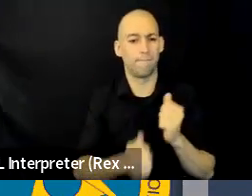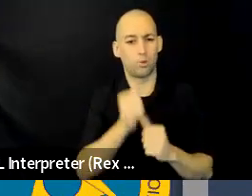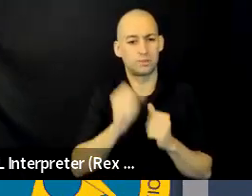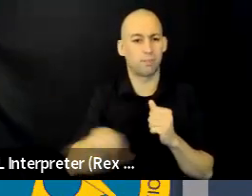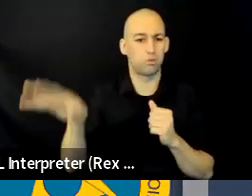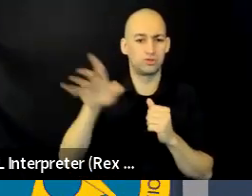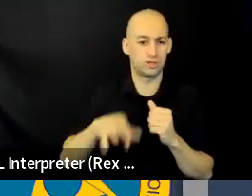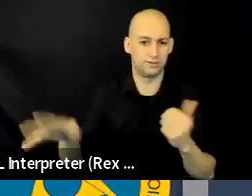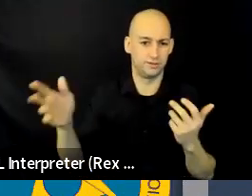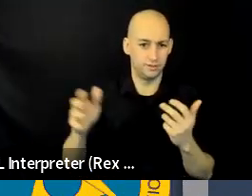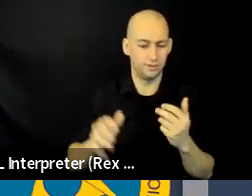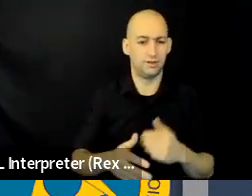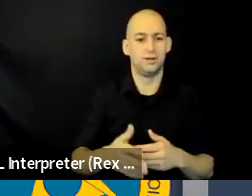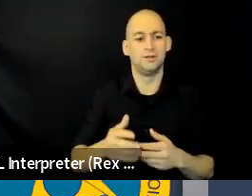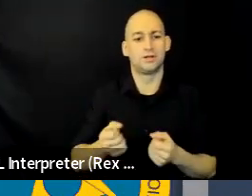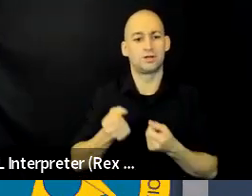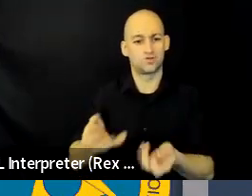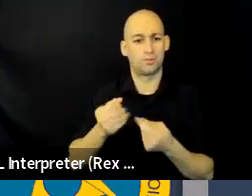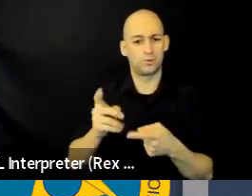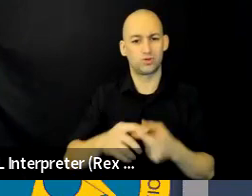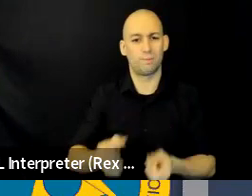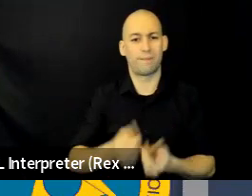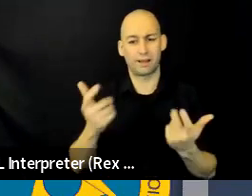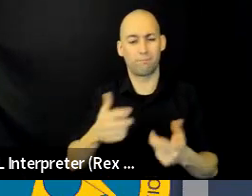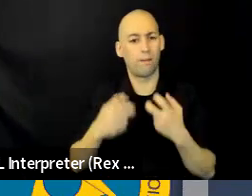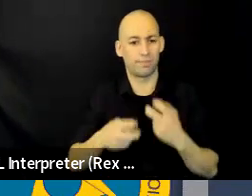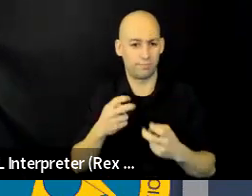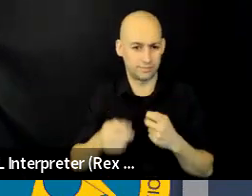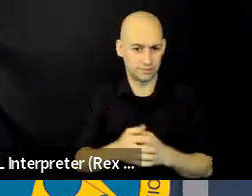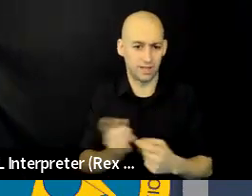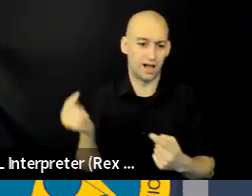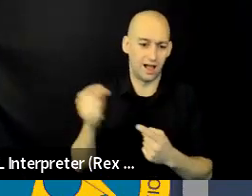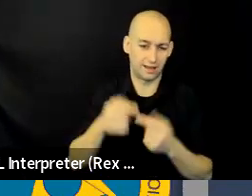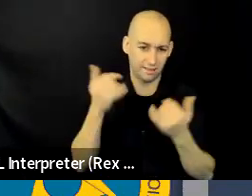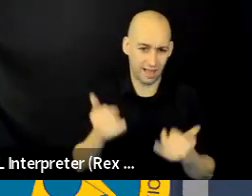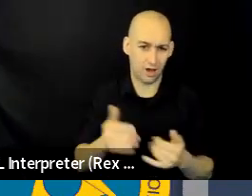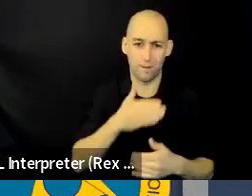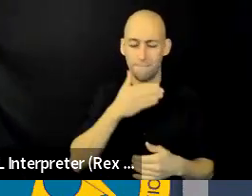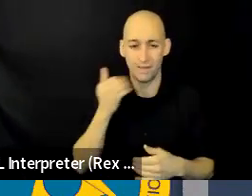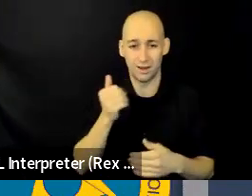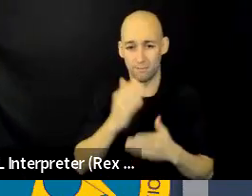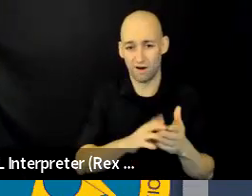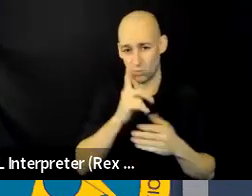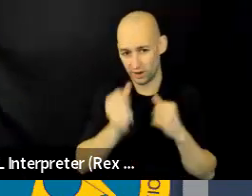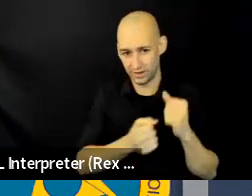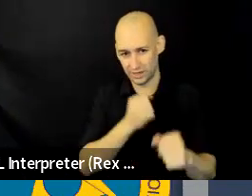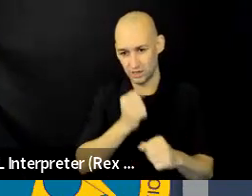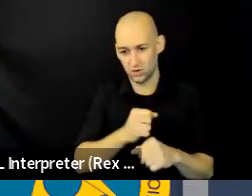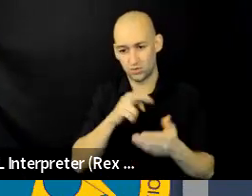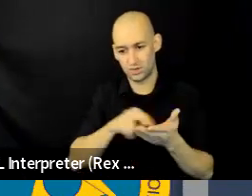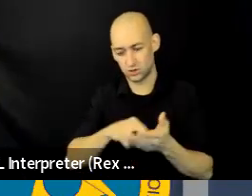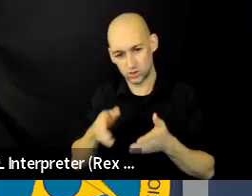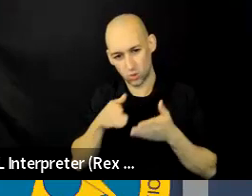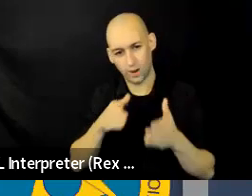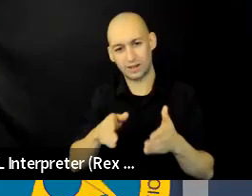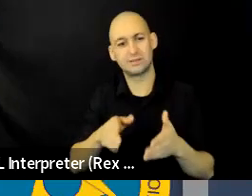transportation and contributes to many societal and environmental ills. Until now, I've spent the better part of a year researching ways to build the U.S. the way the